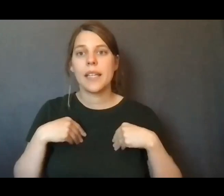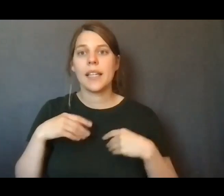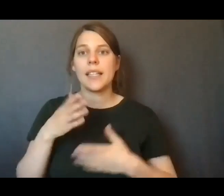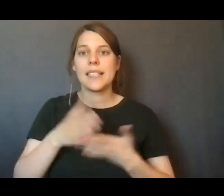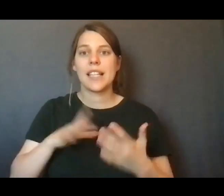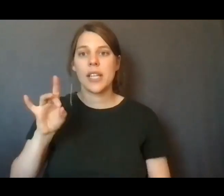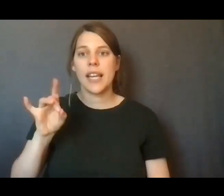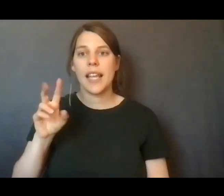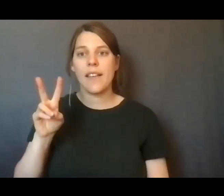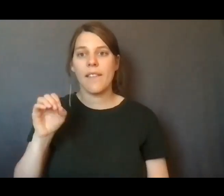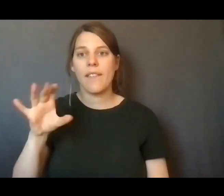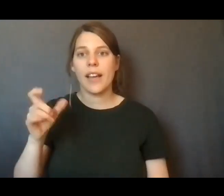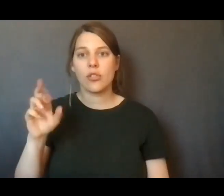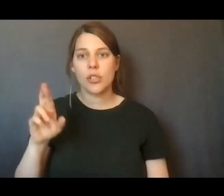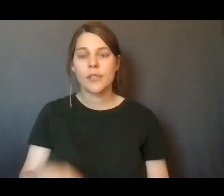from tenants. So